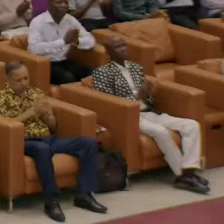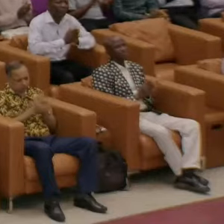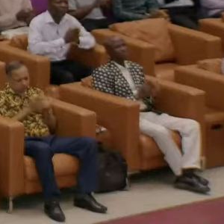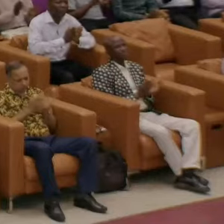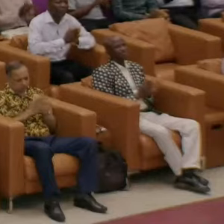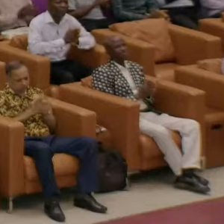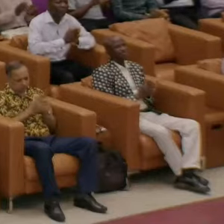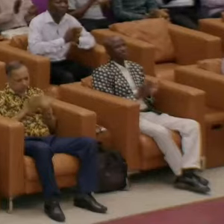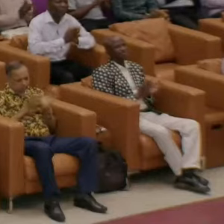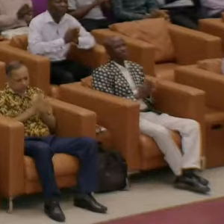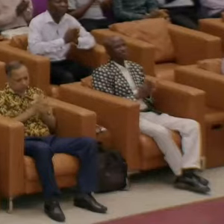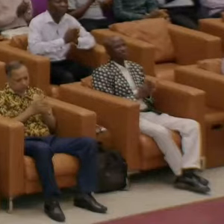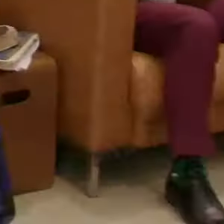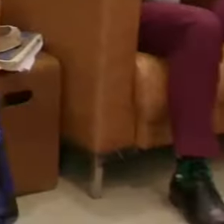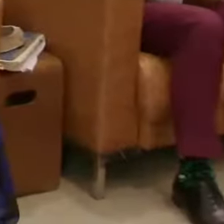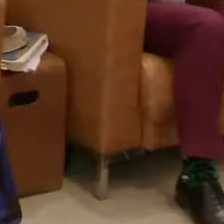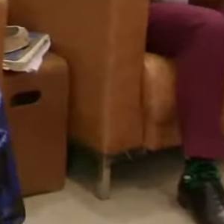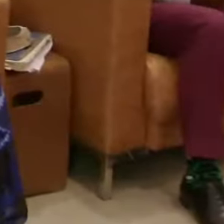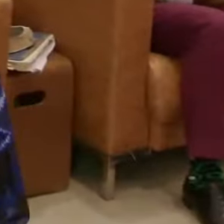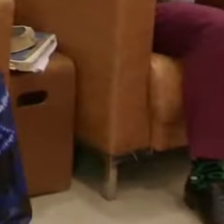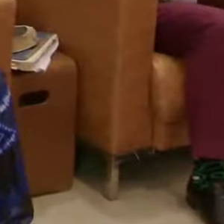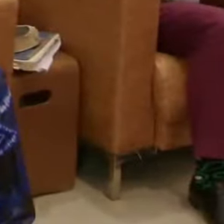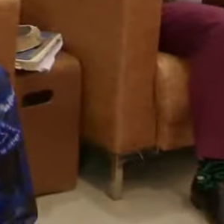all the way.